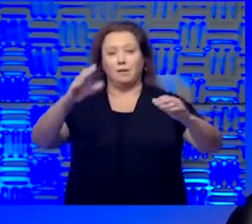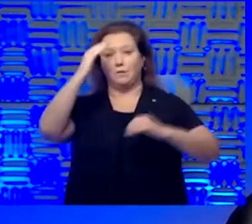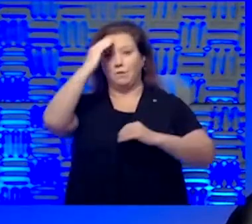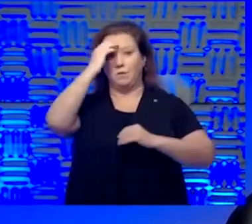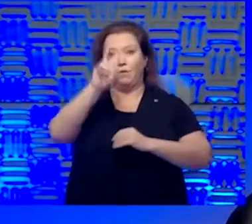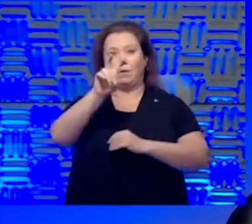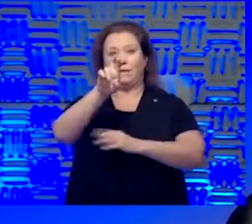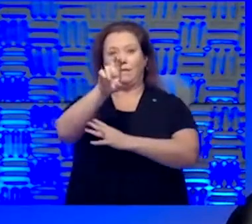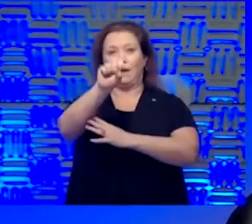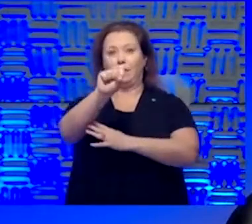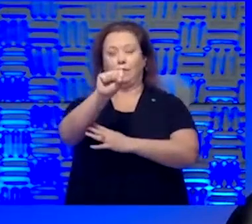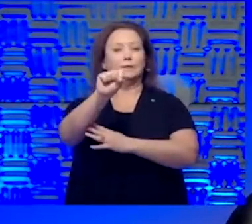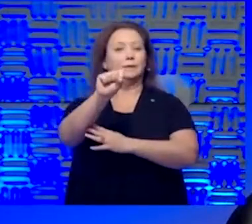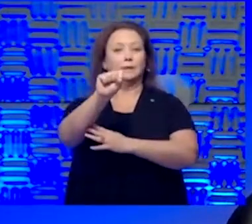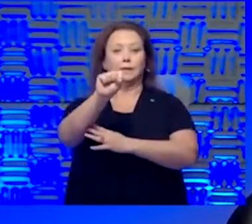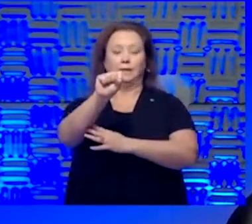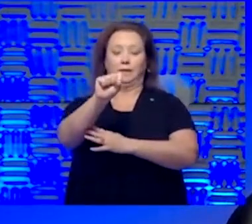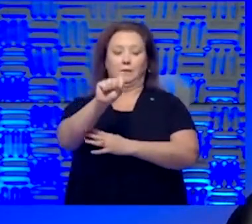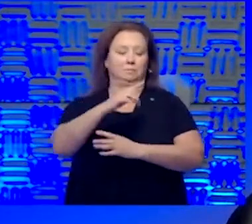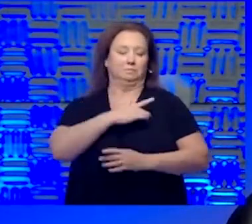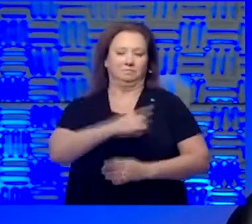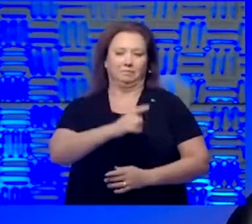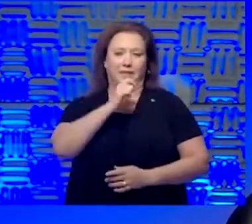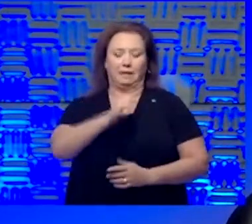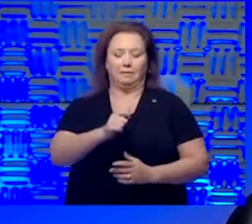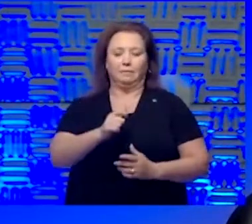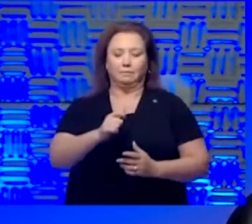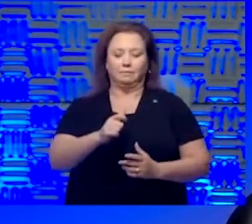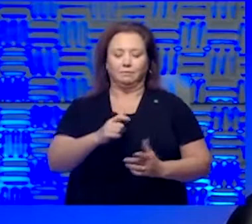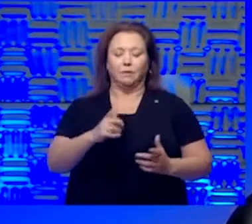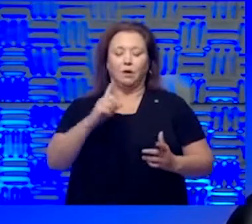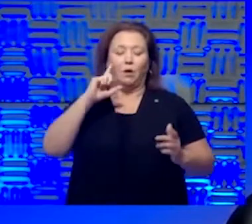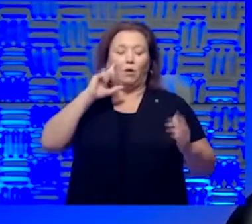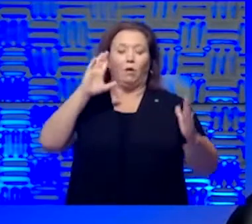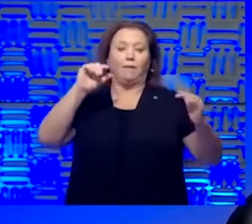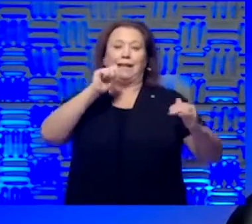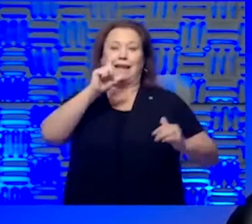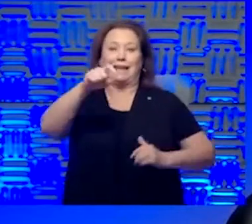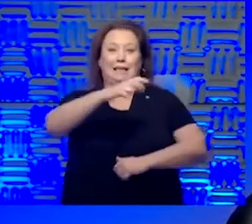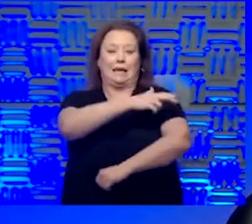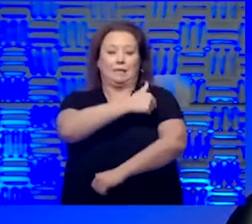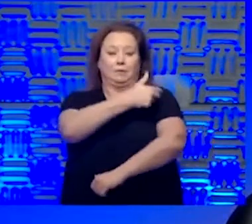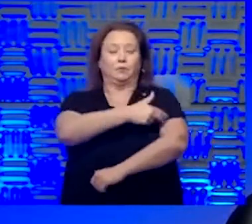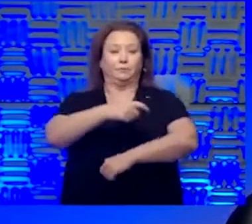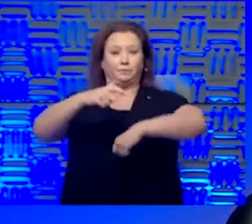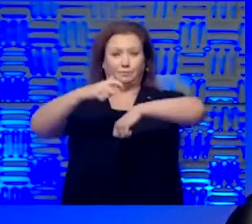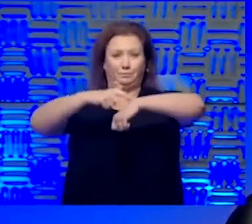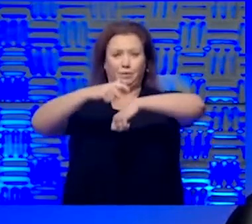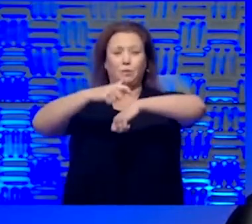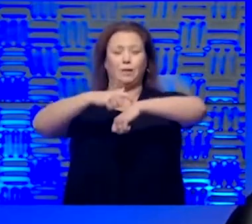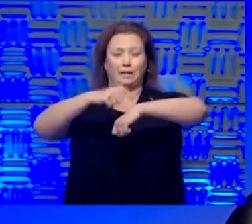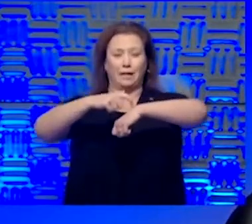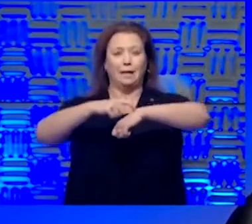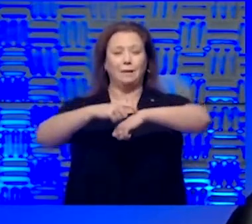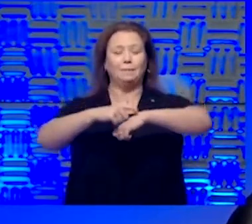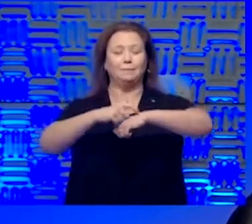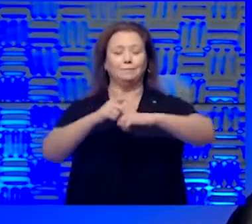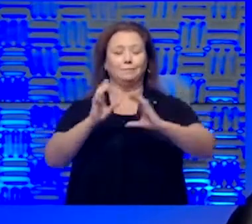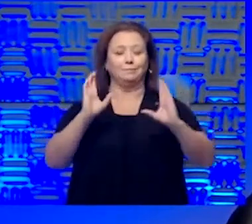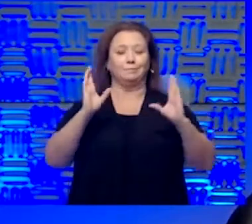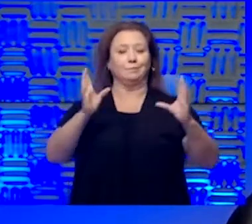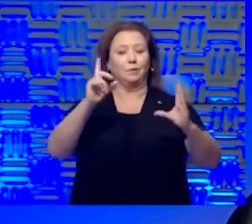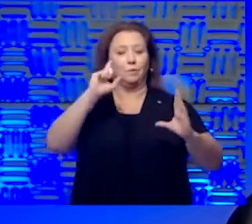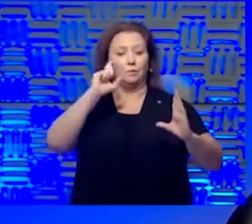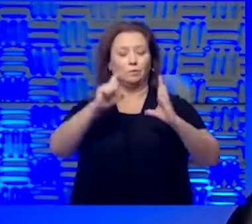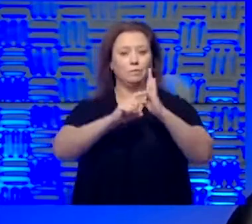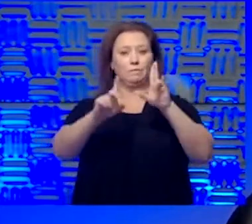virus, that's probably unlikely. Hopefully they will not need hospitalization. We are getting to that time point now where we should start to see people,